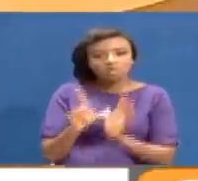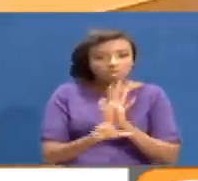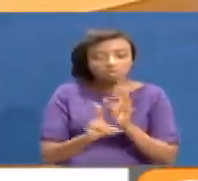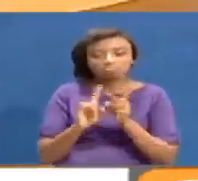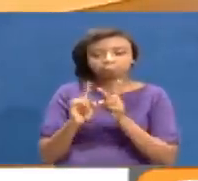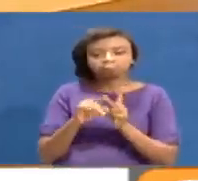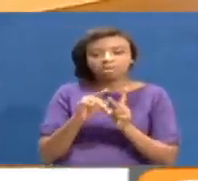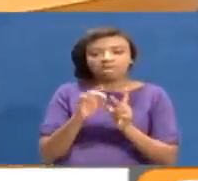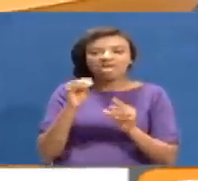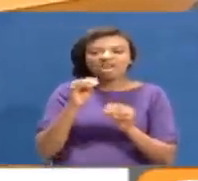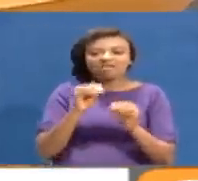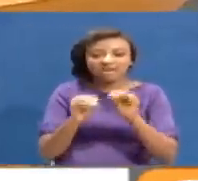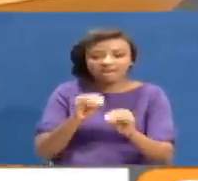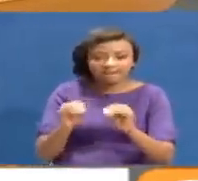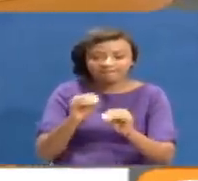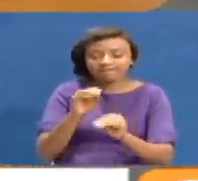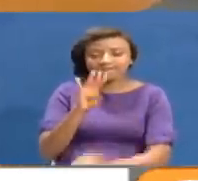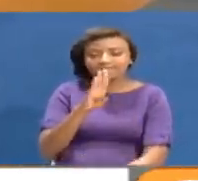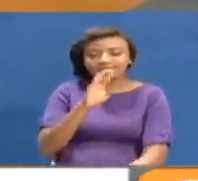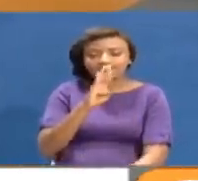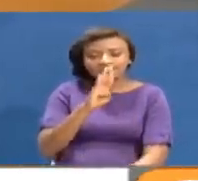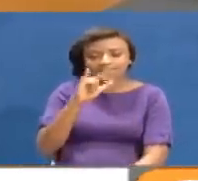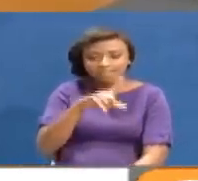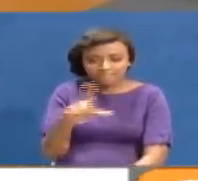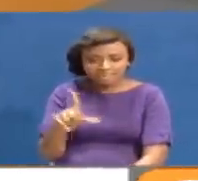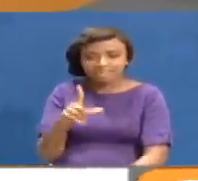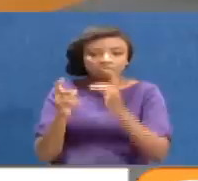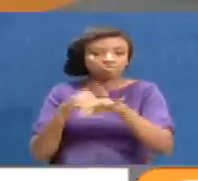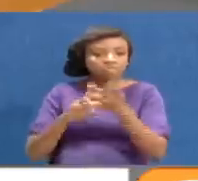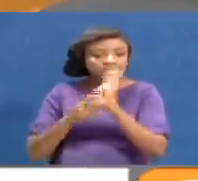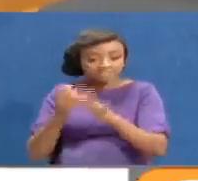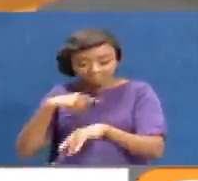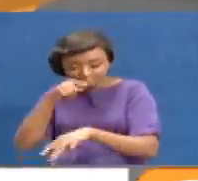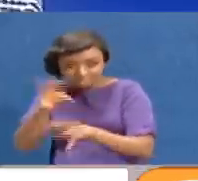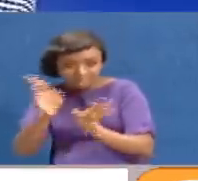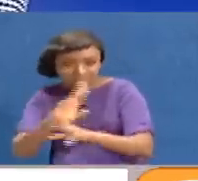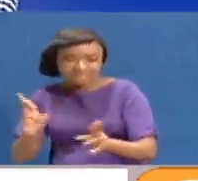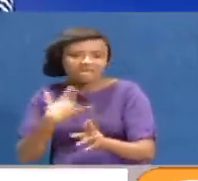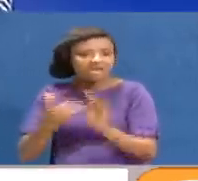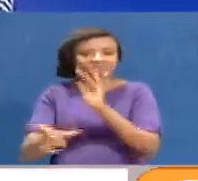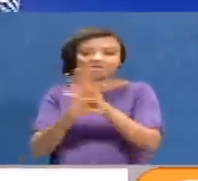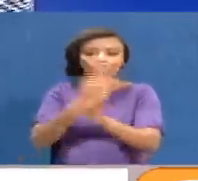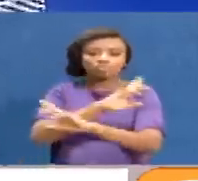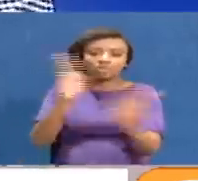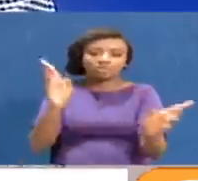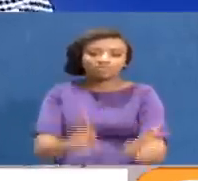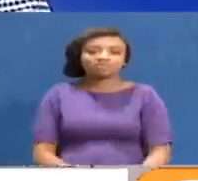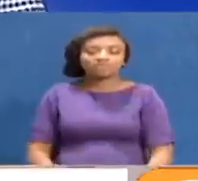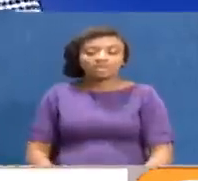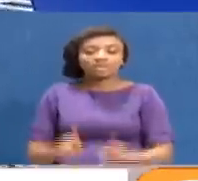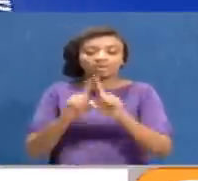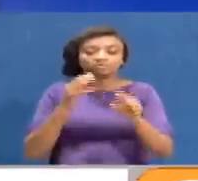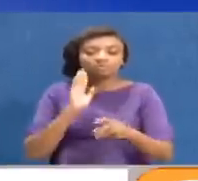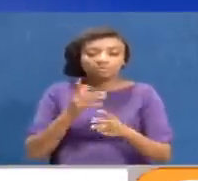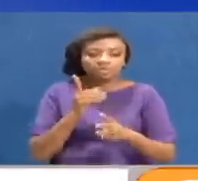bill, yeah? Before we go home in December, you know, so that by the time we go for the referendum, there's a law to facilitate that. We would also